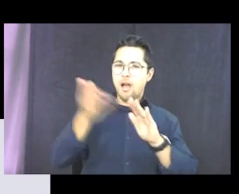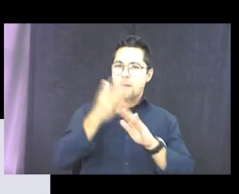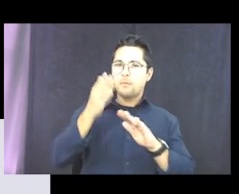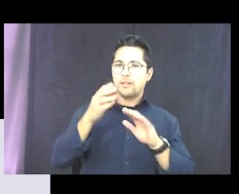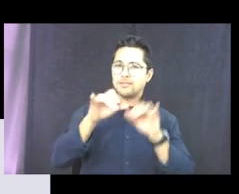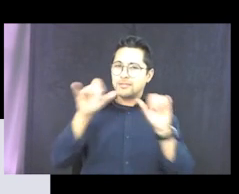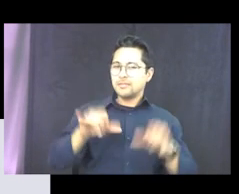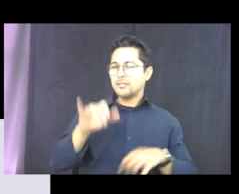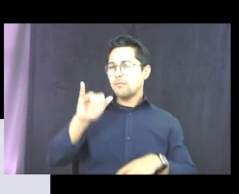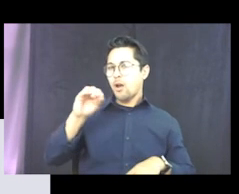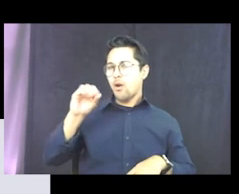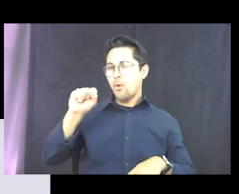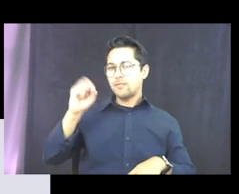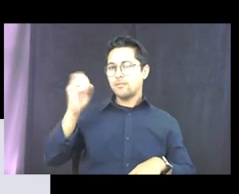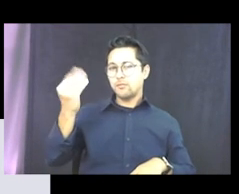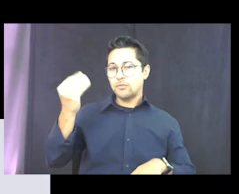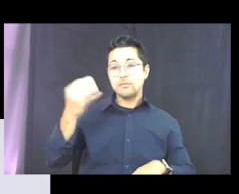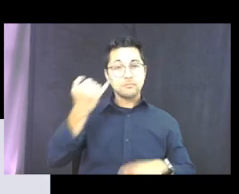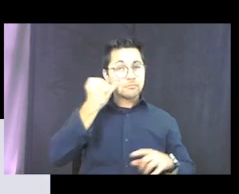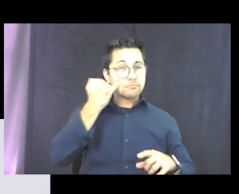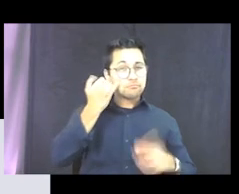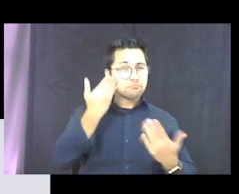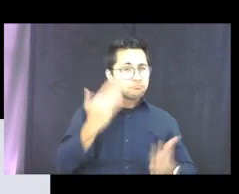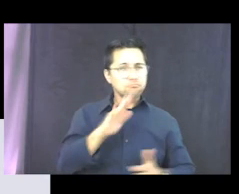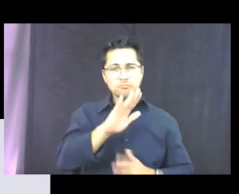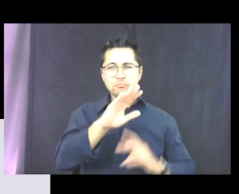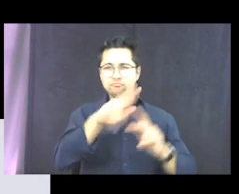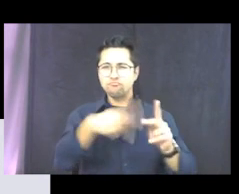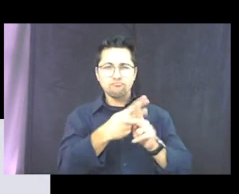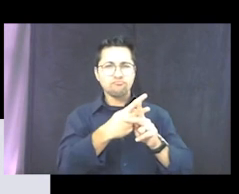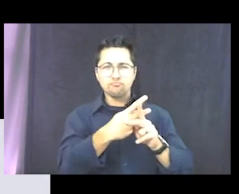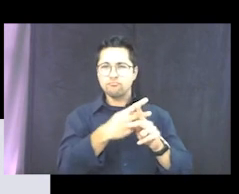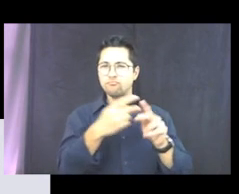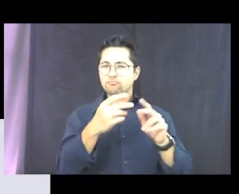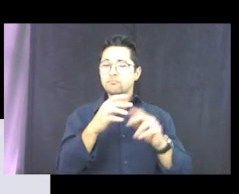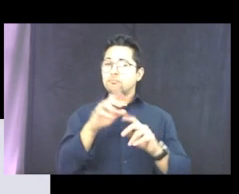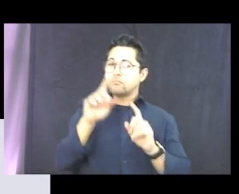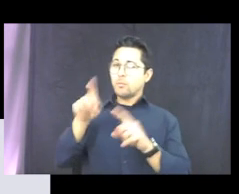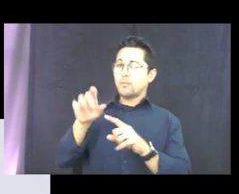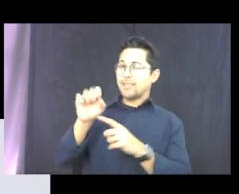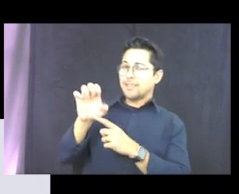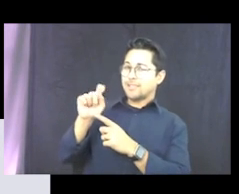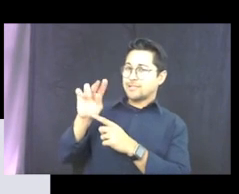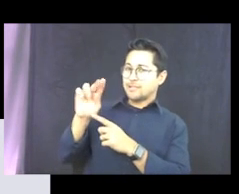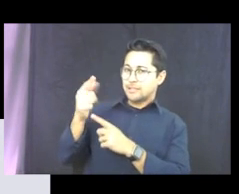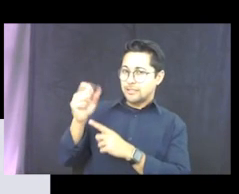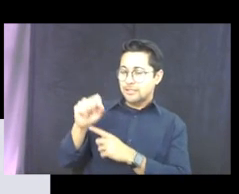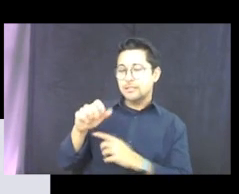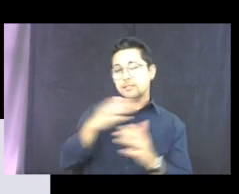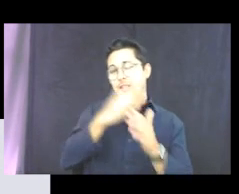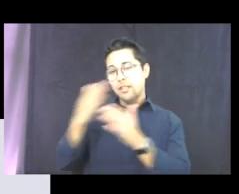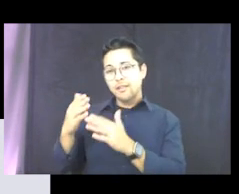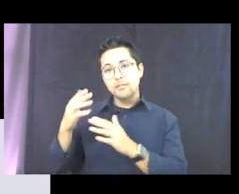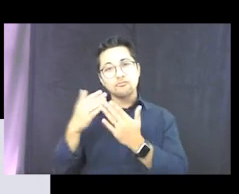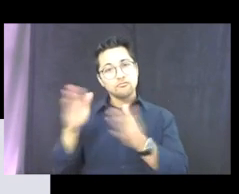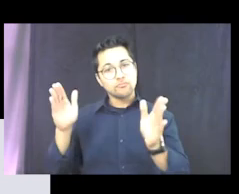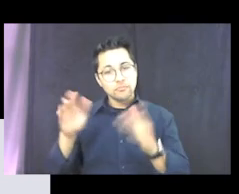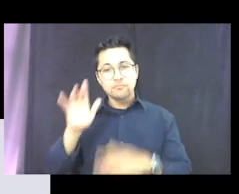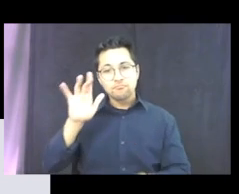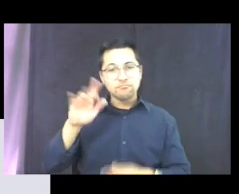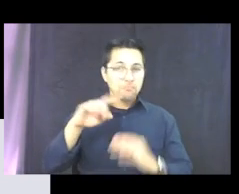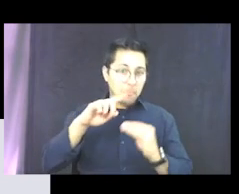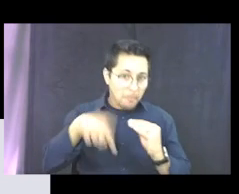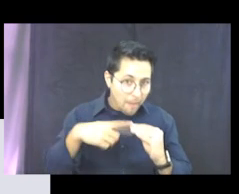14. If you are unaware of which software version you have, simply go to your settings and then to General, select